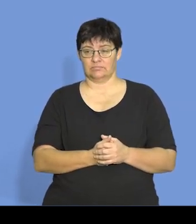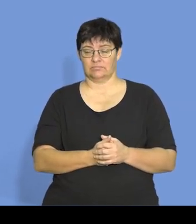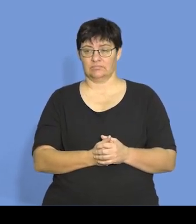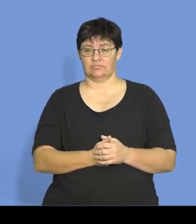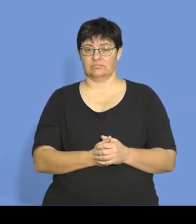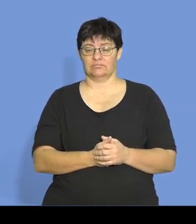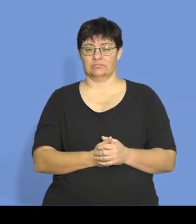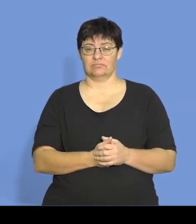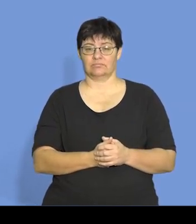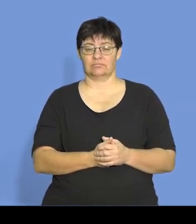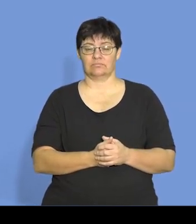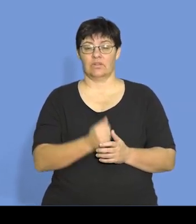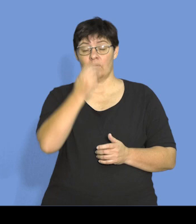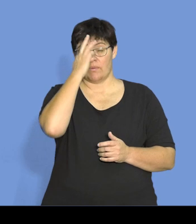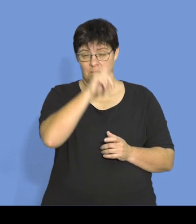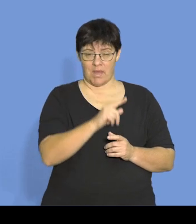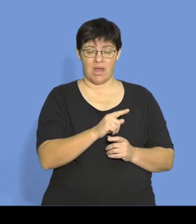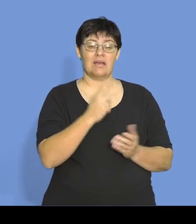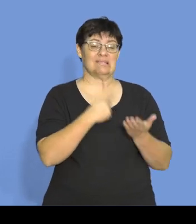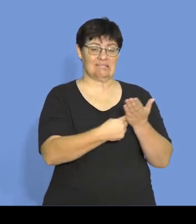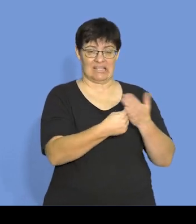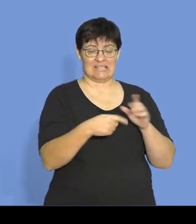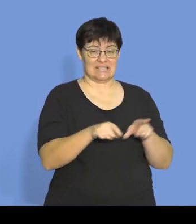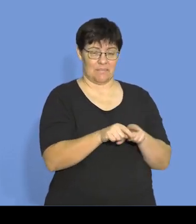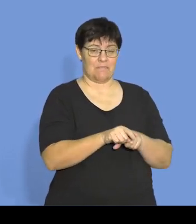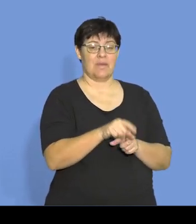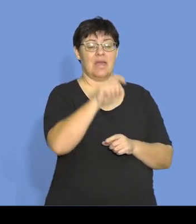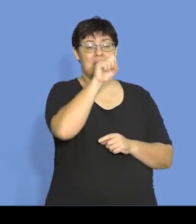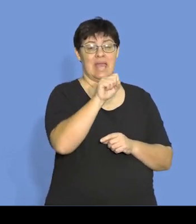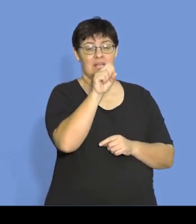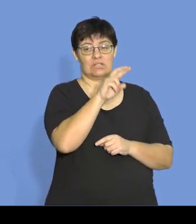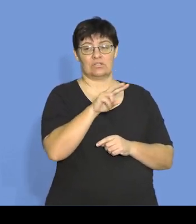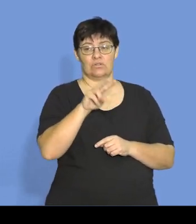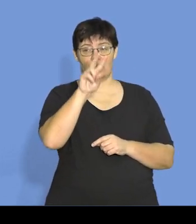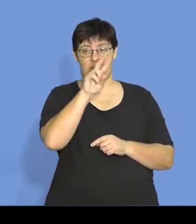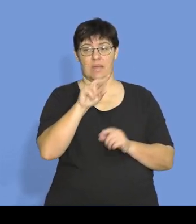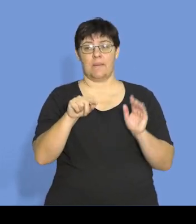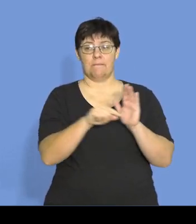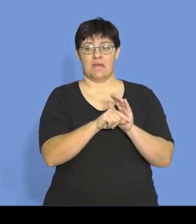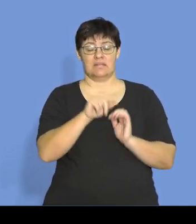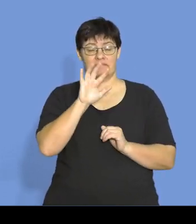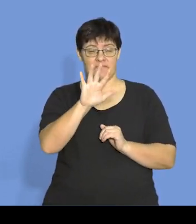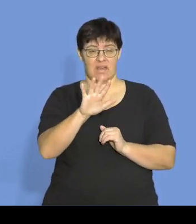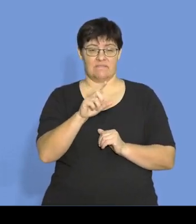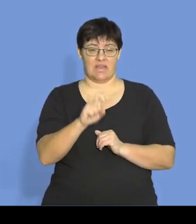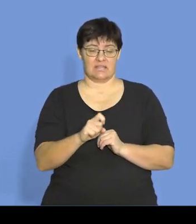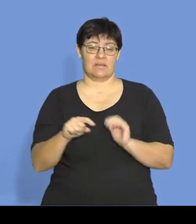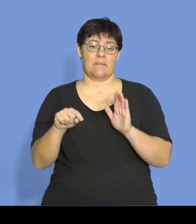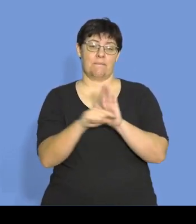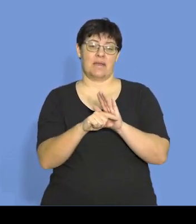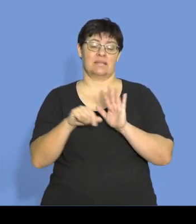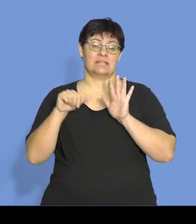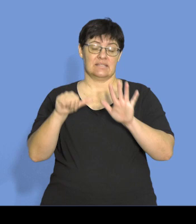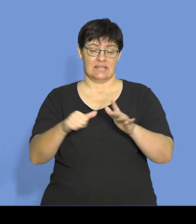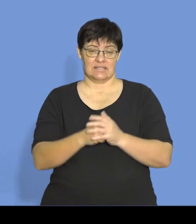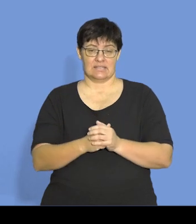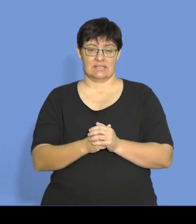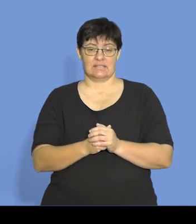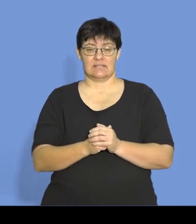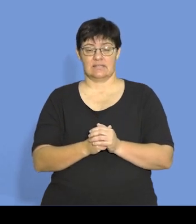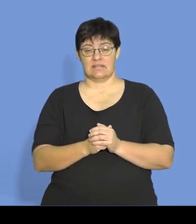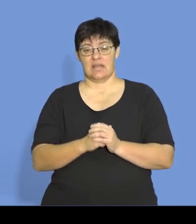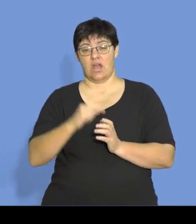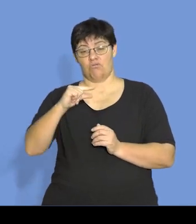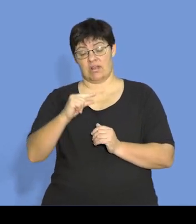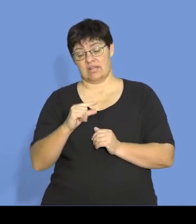right? Remember, we are still talking about x squared minus 5x minus 6